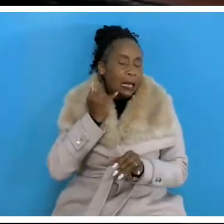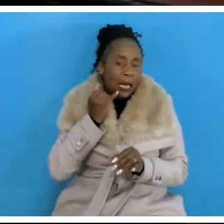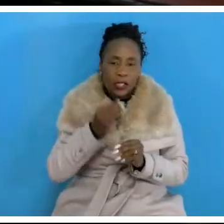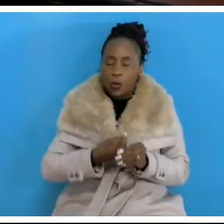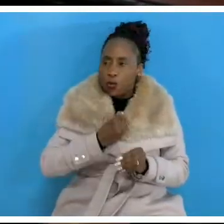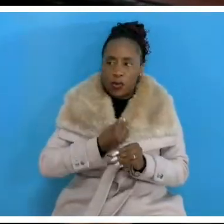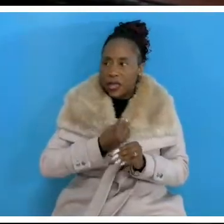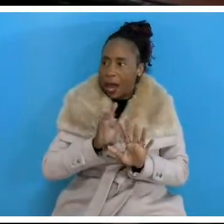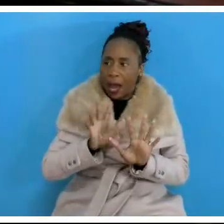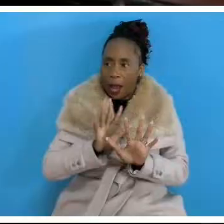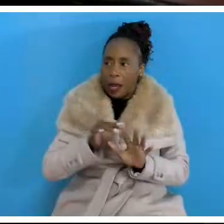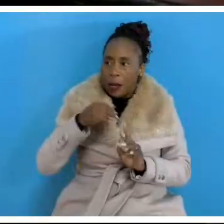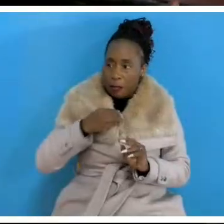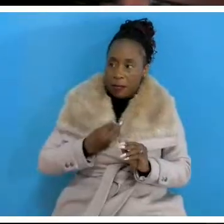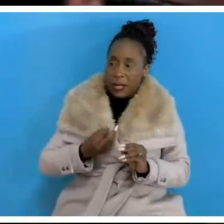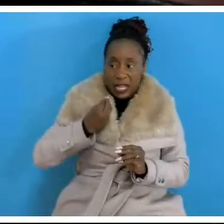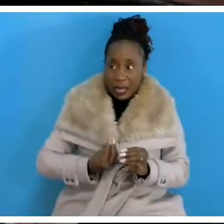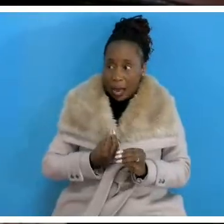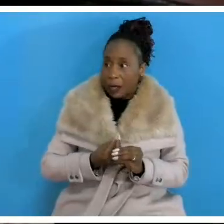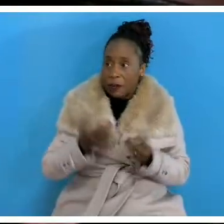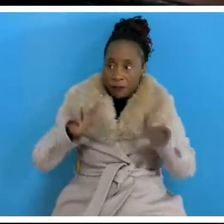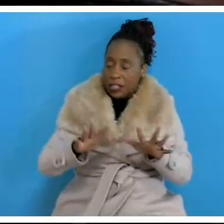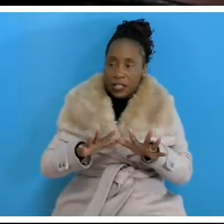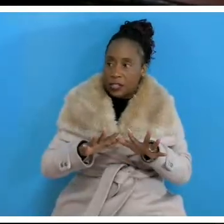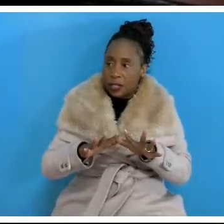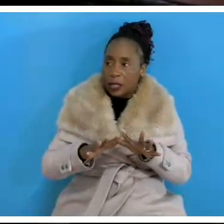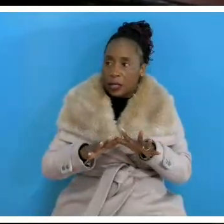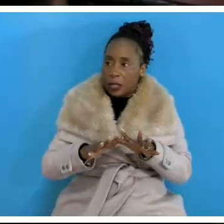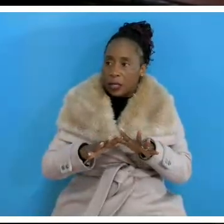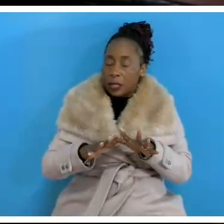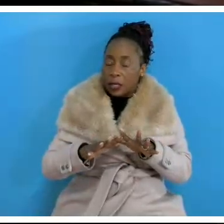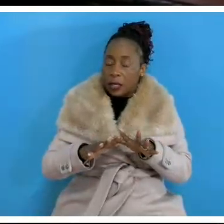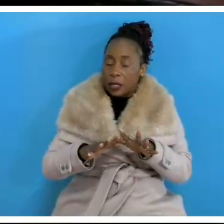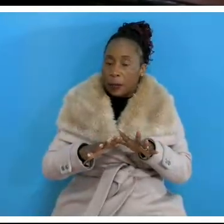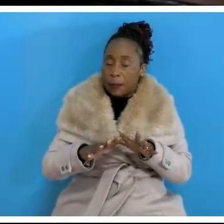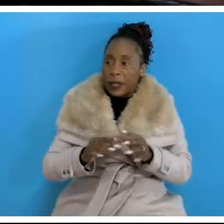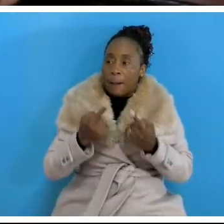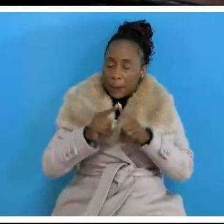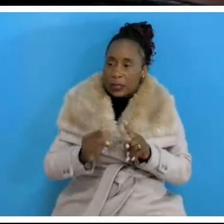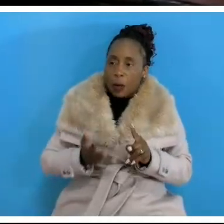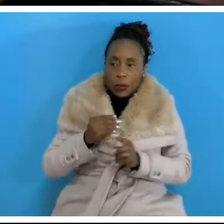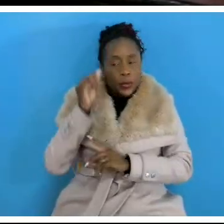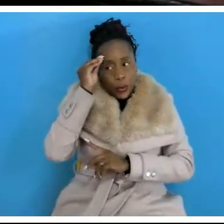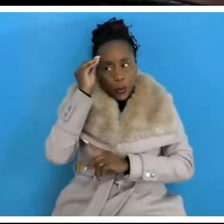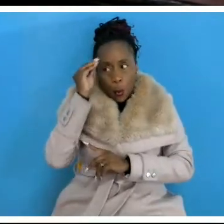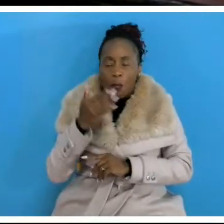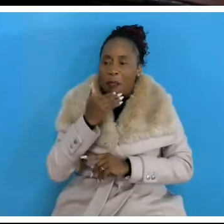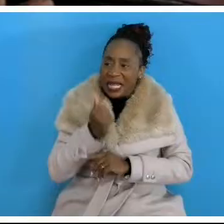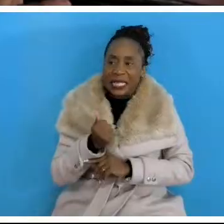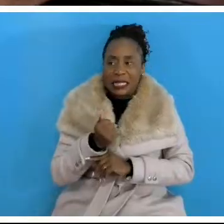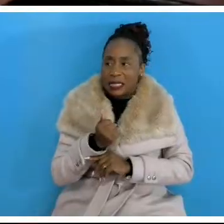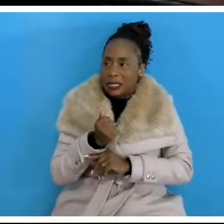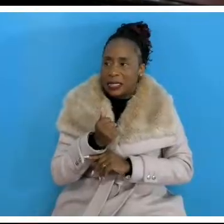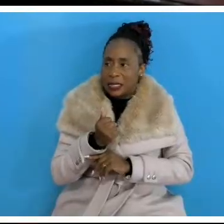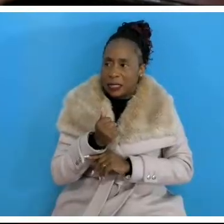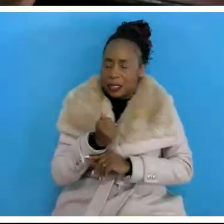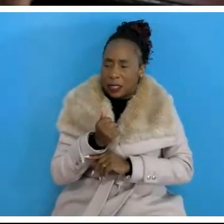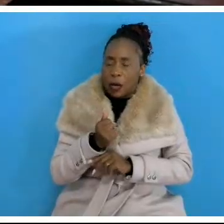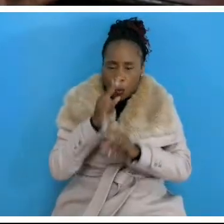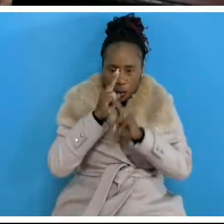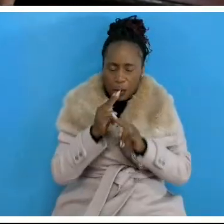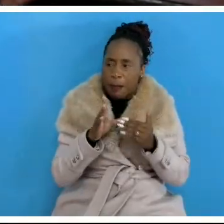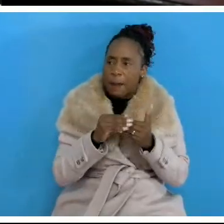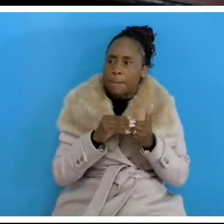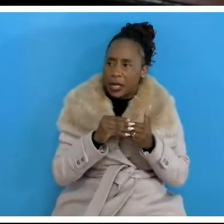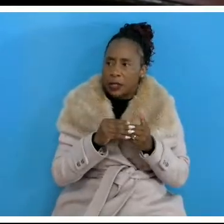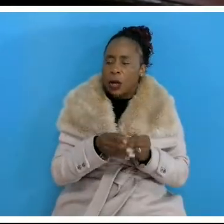young myself, been there, done that, cried about it many times. But I want to know, please, honourable members